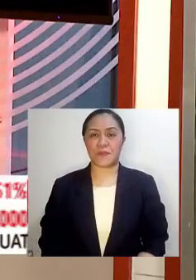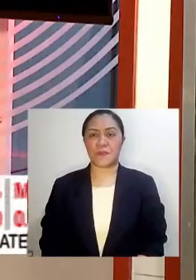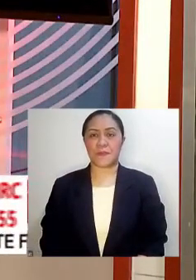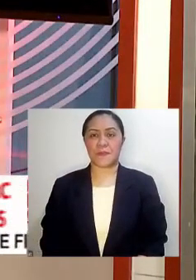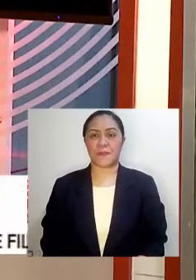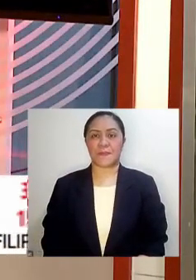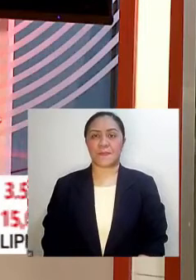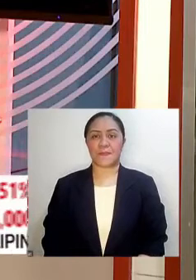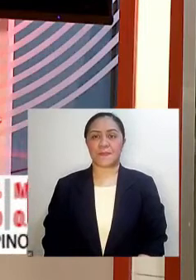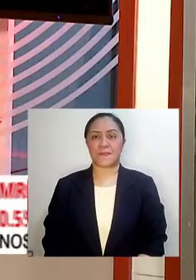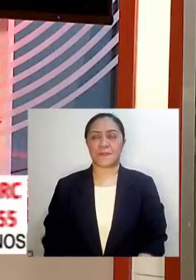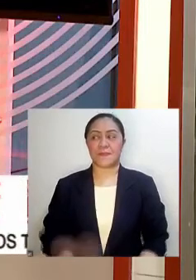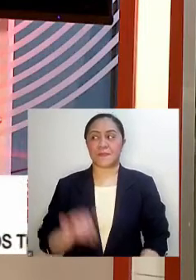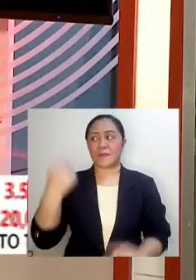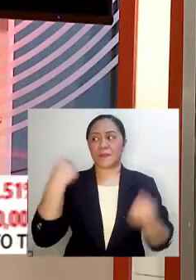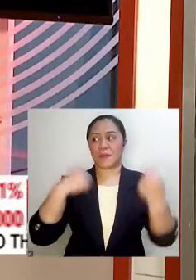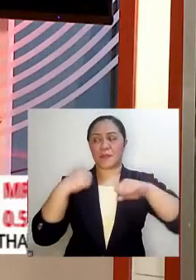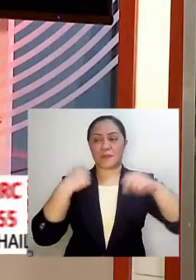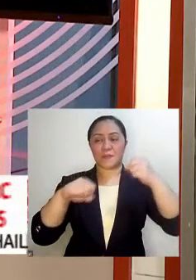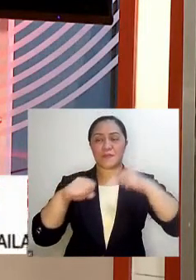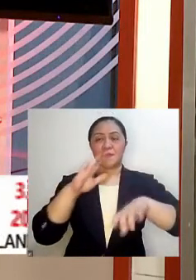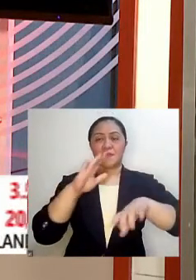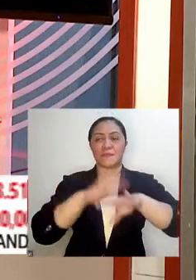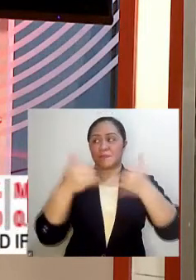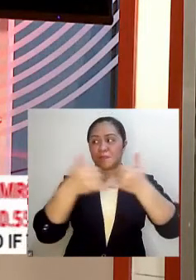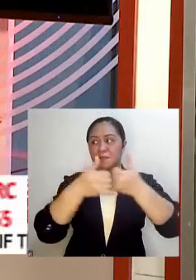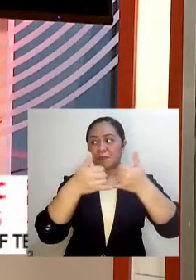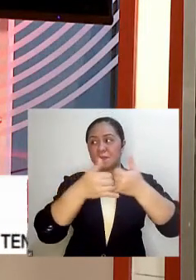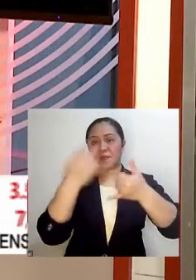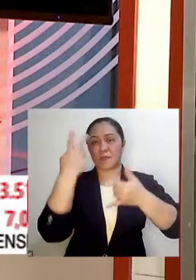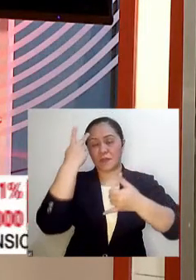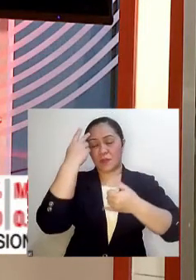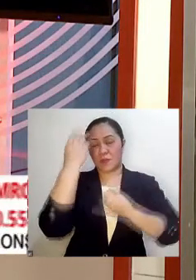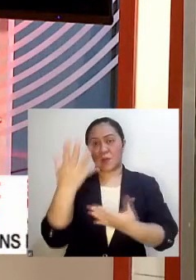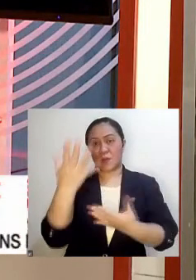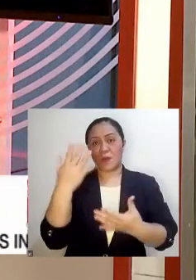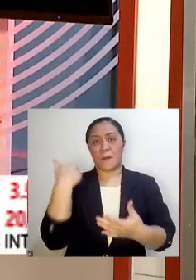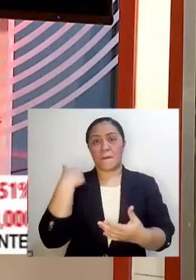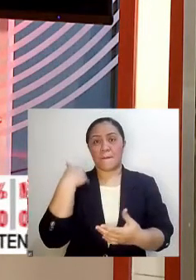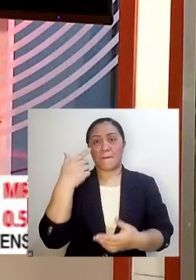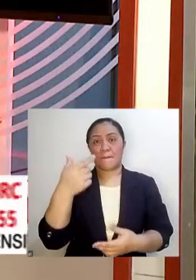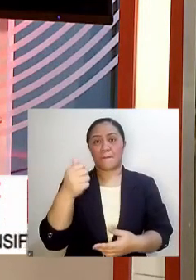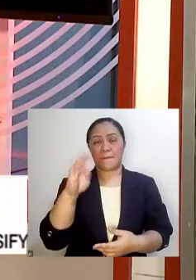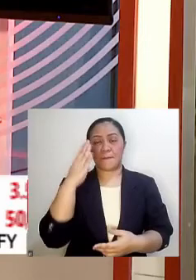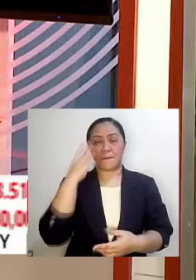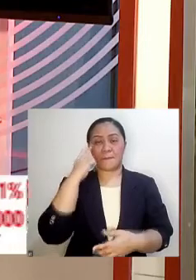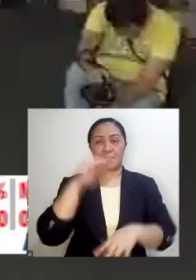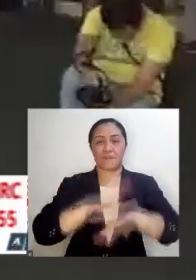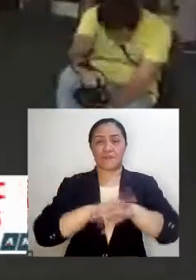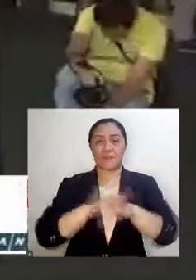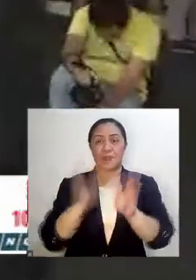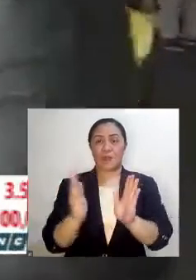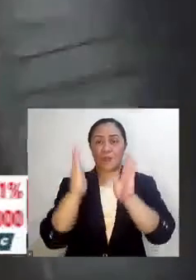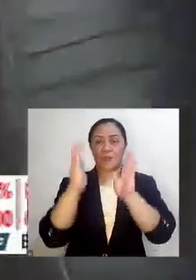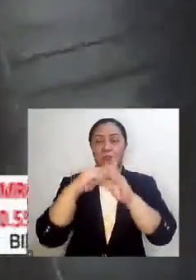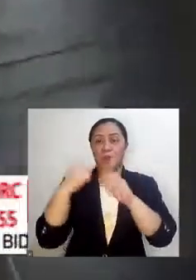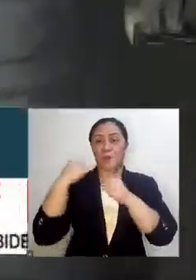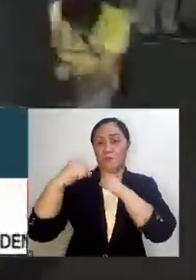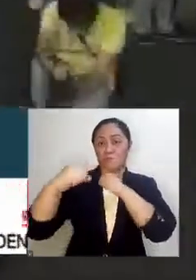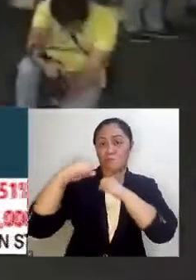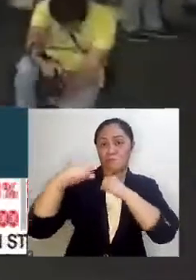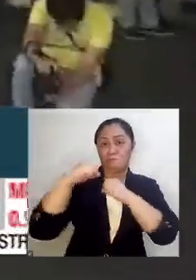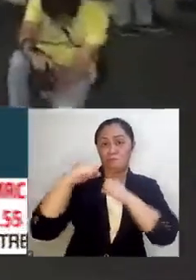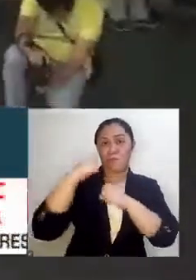In sports, the Philippine Games and Amusements Board, or GAB, files an appeal with the World Boxing Association, or WBA,